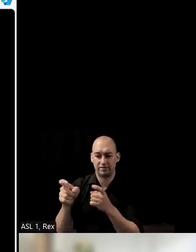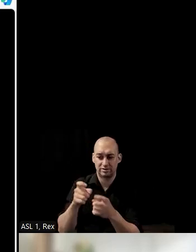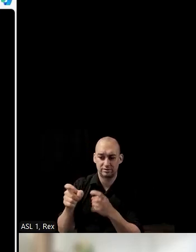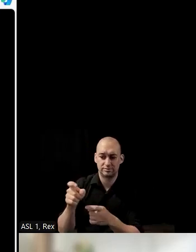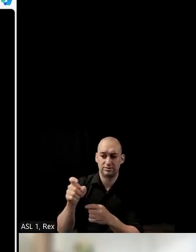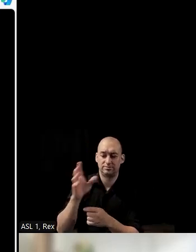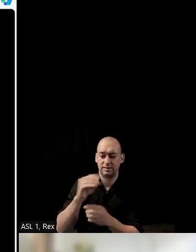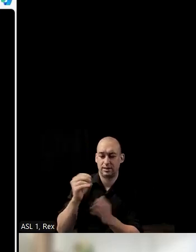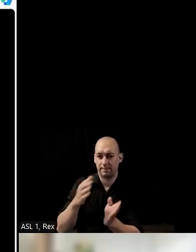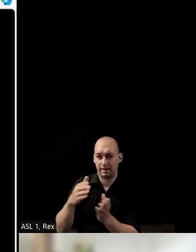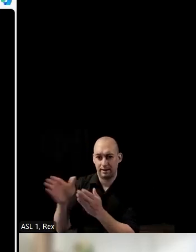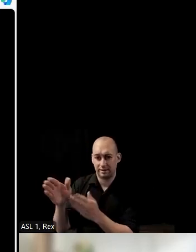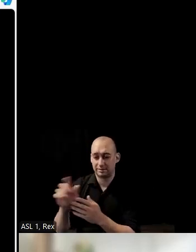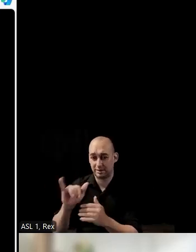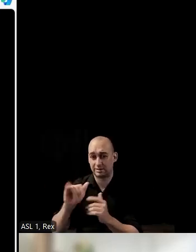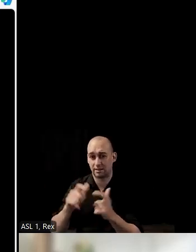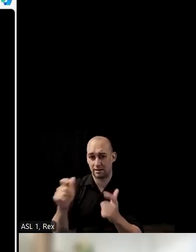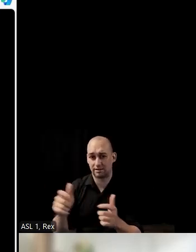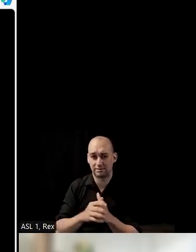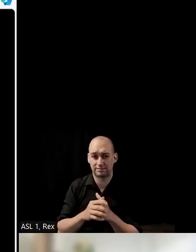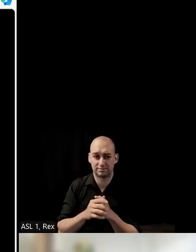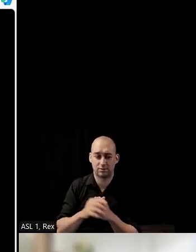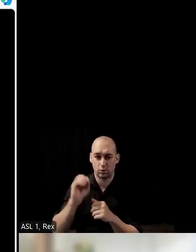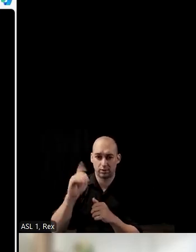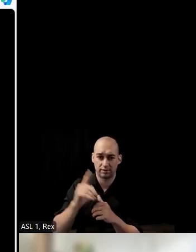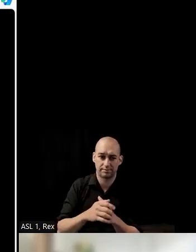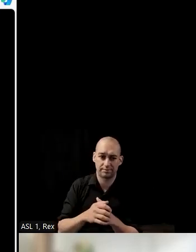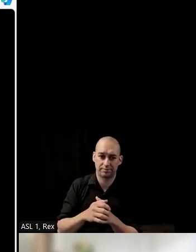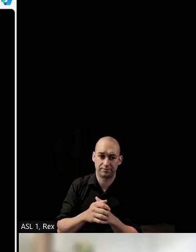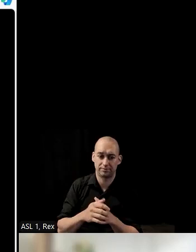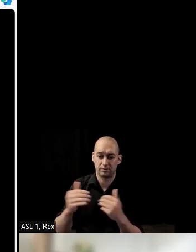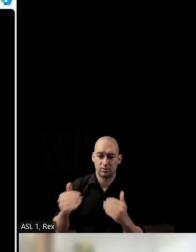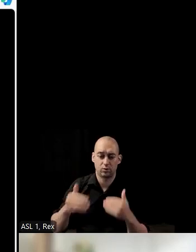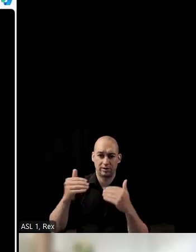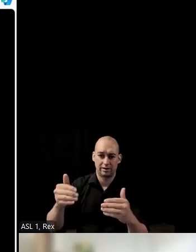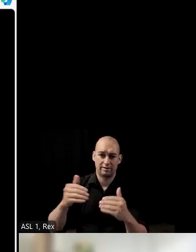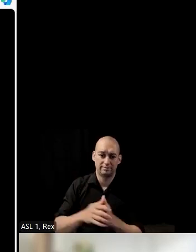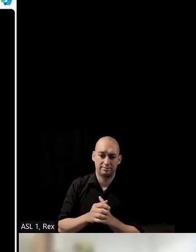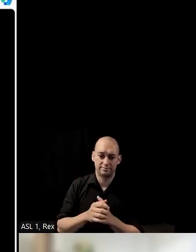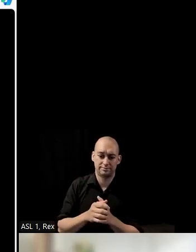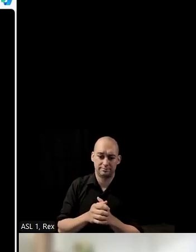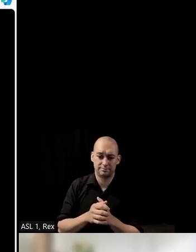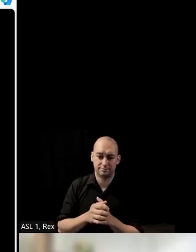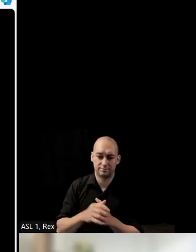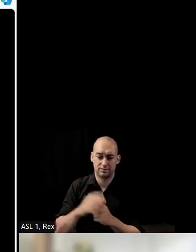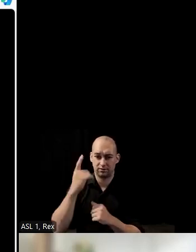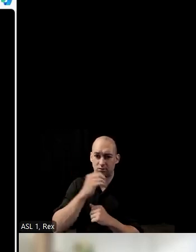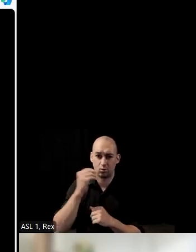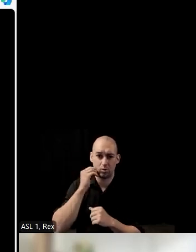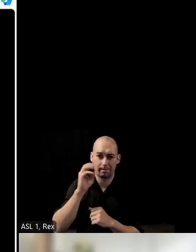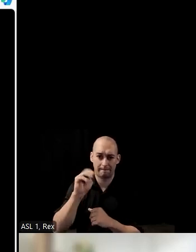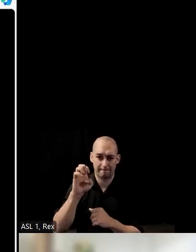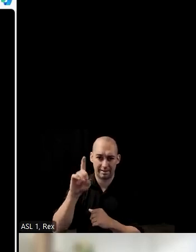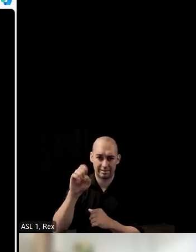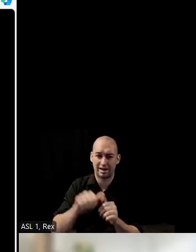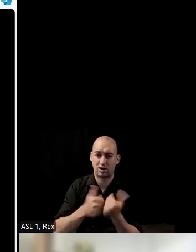lot. Okay, and then go ahead and go to the next slide. For home meds, so how does it